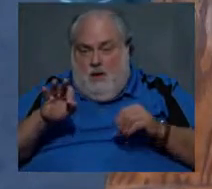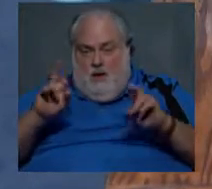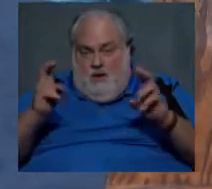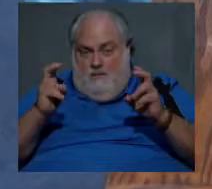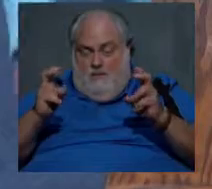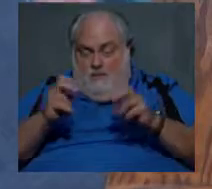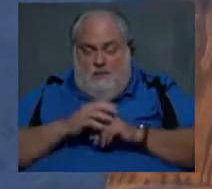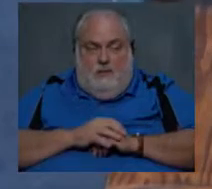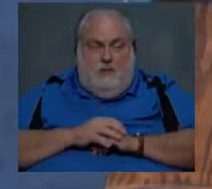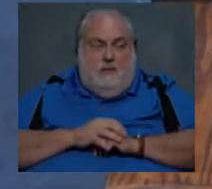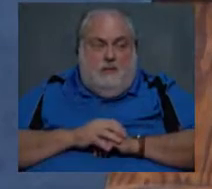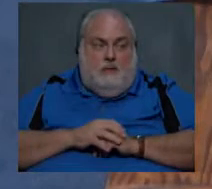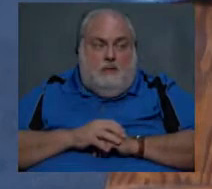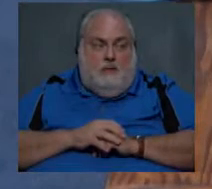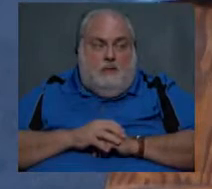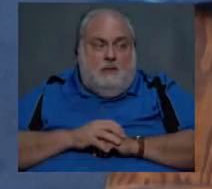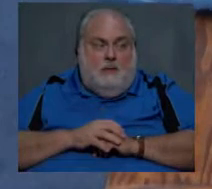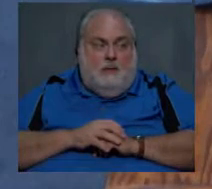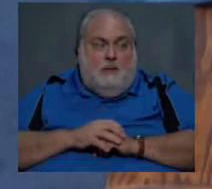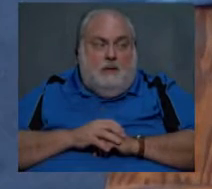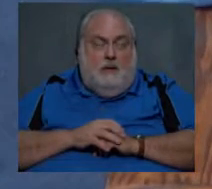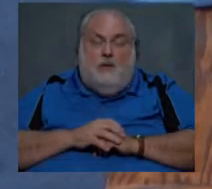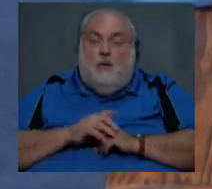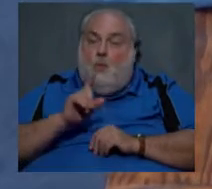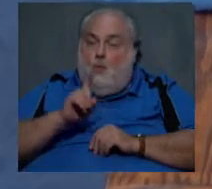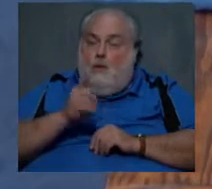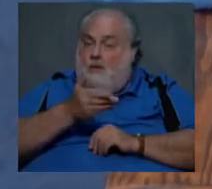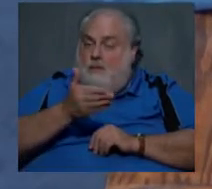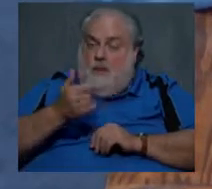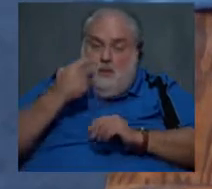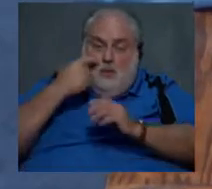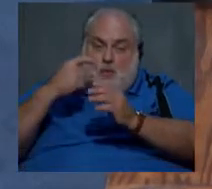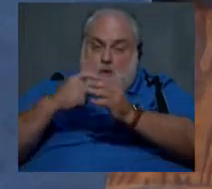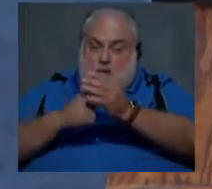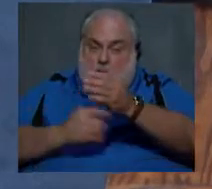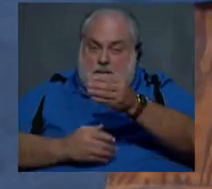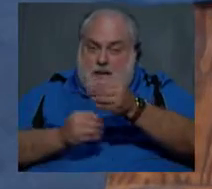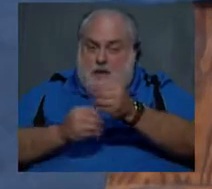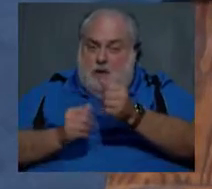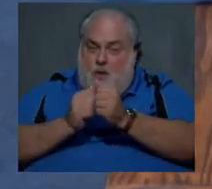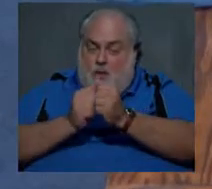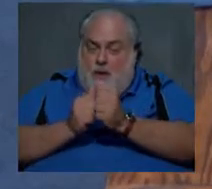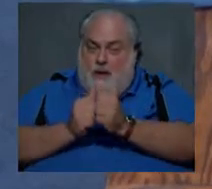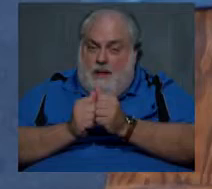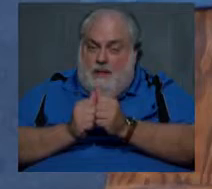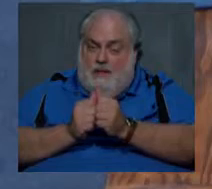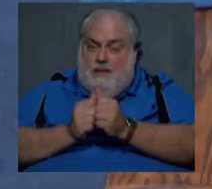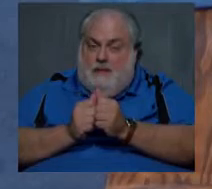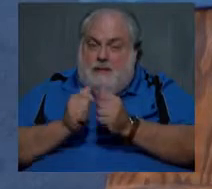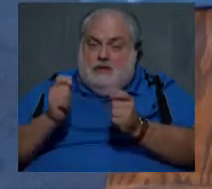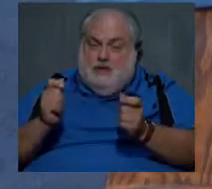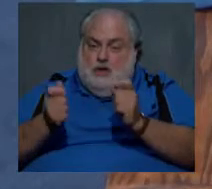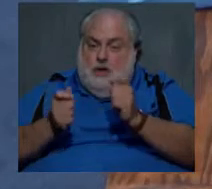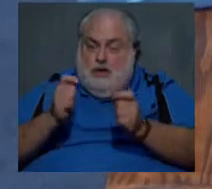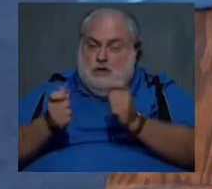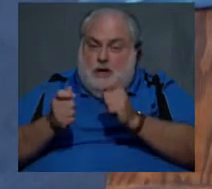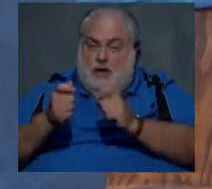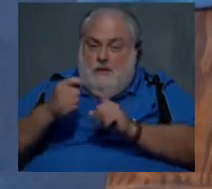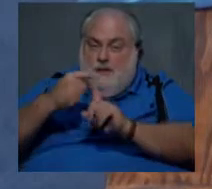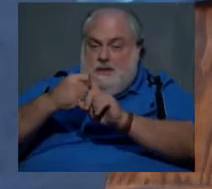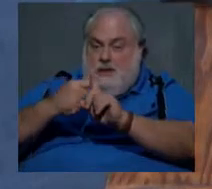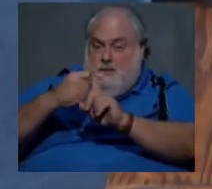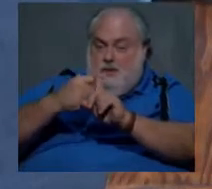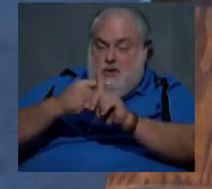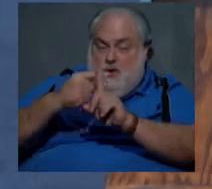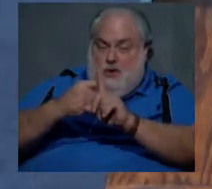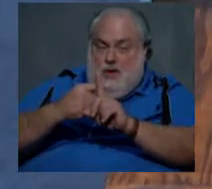So. The only noticeable, in addition to sometimes just simply because of the change in temperature, sometimes there